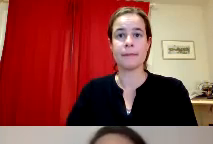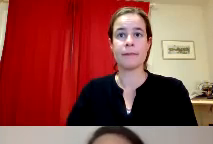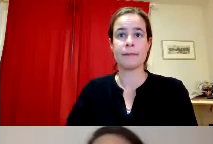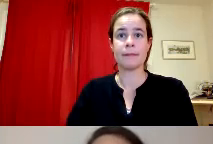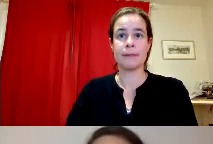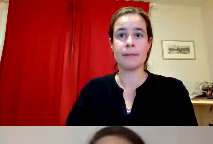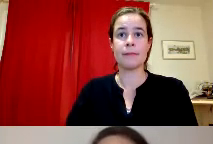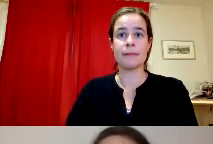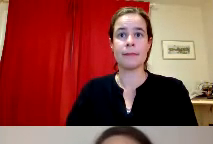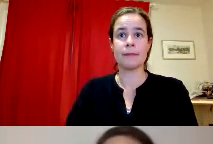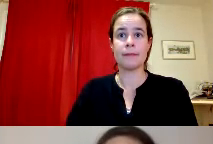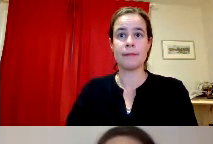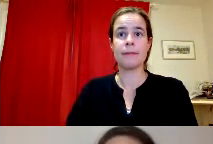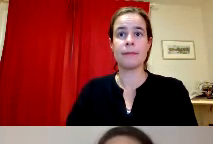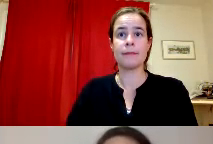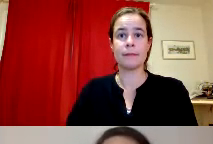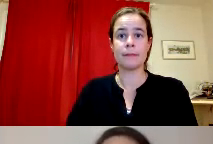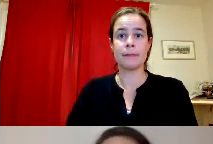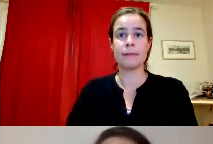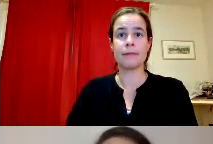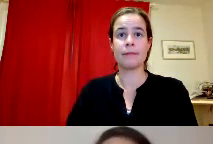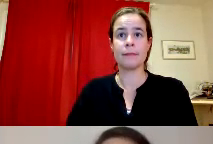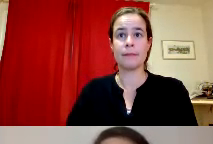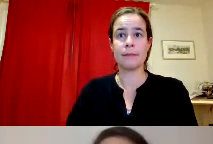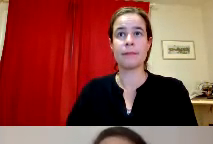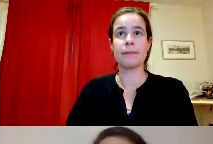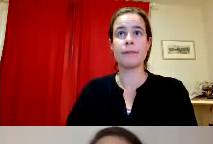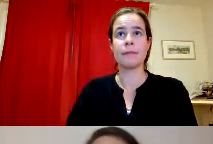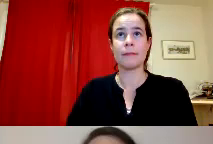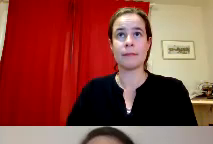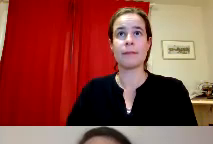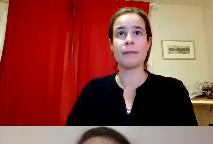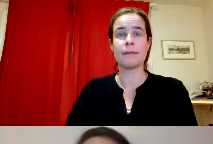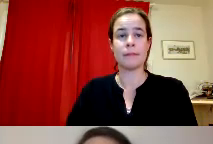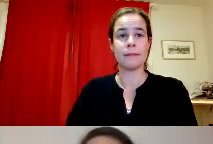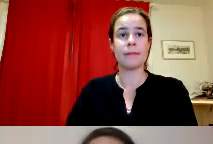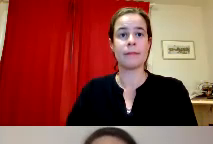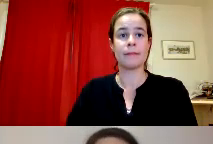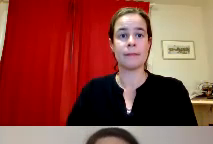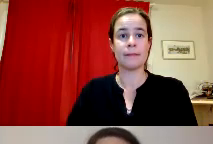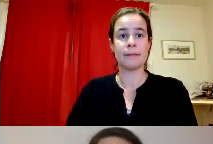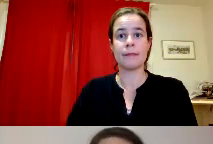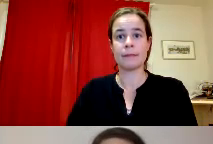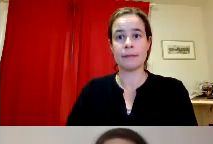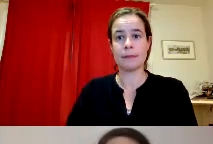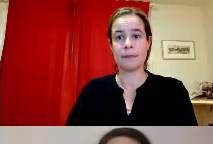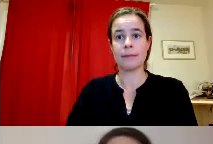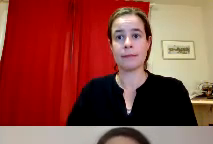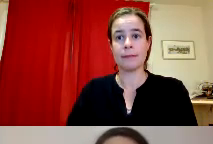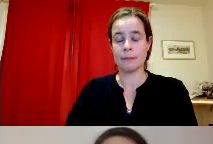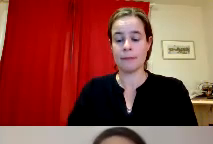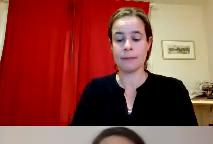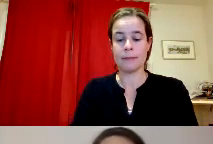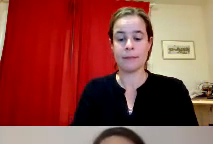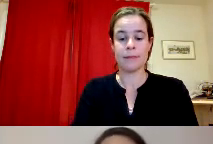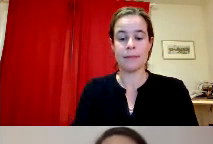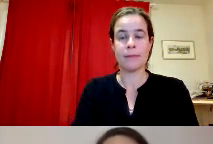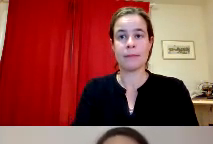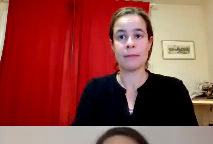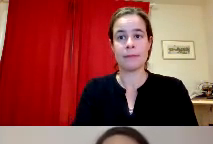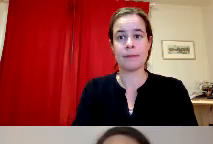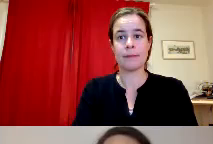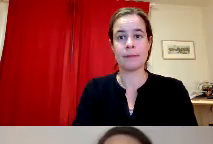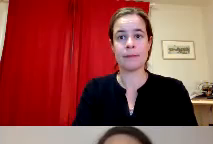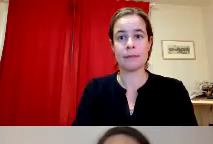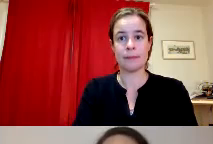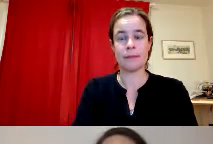We asked about stress. We used the perceived stress scale, which categorized the participants into low, moderate, or high levels of